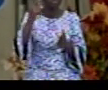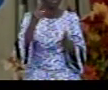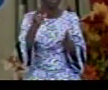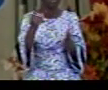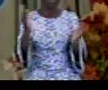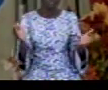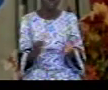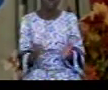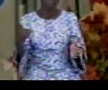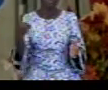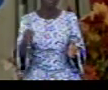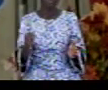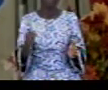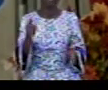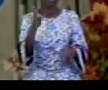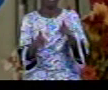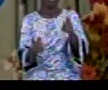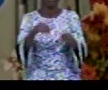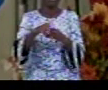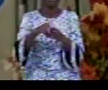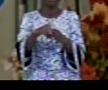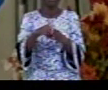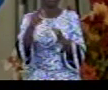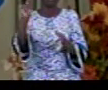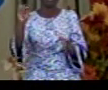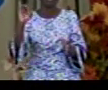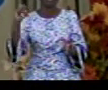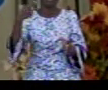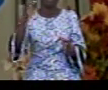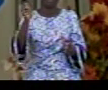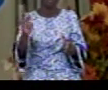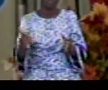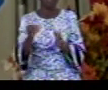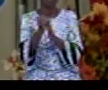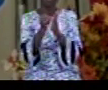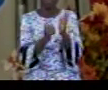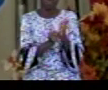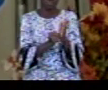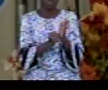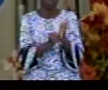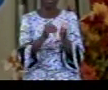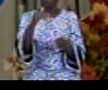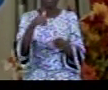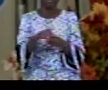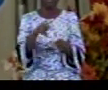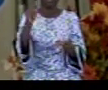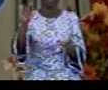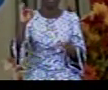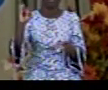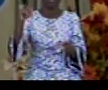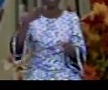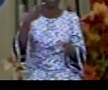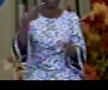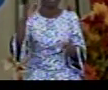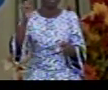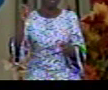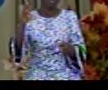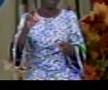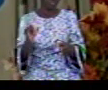Nigeria. I acknowledge the presence of our former Deputy Governor, His